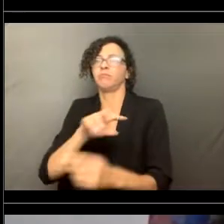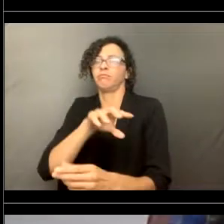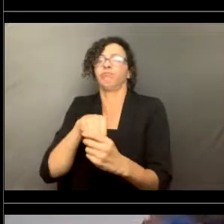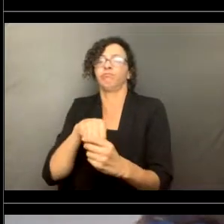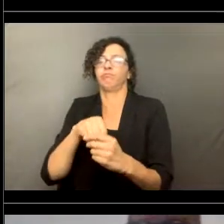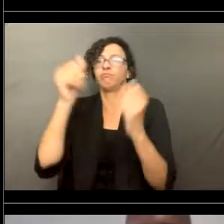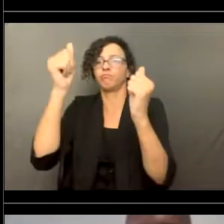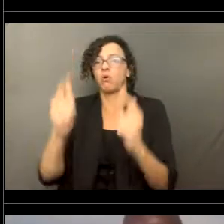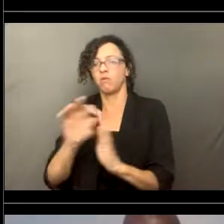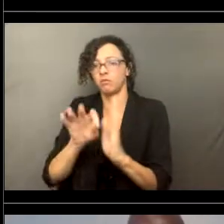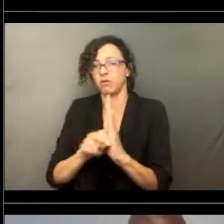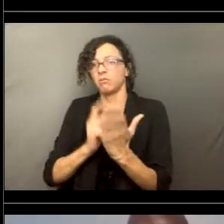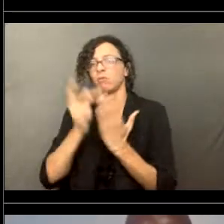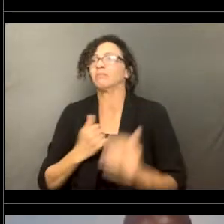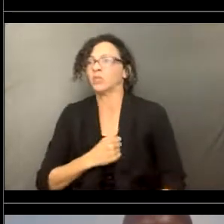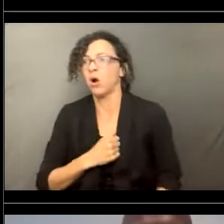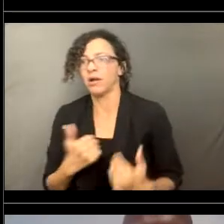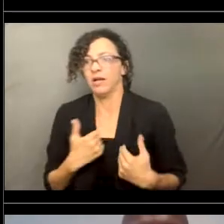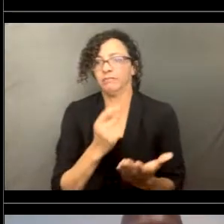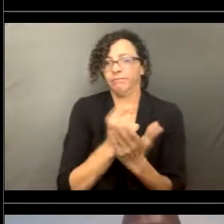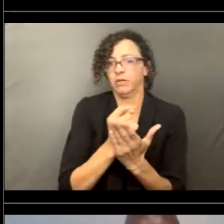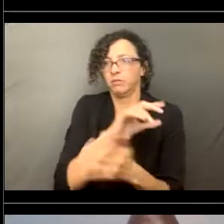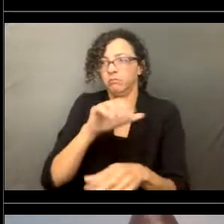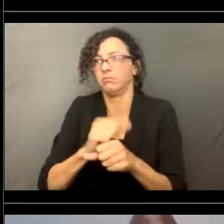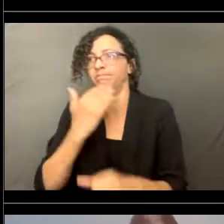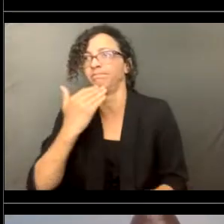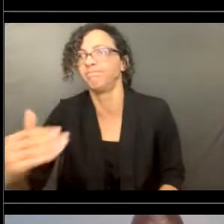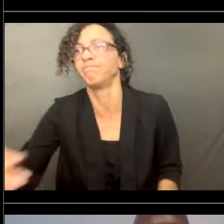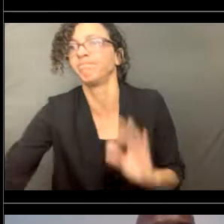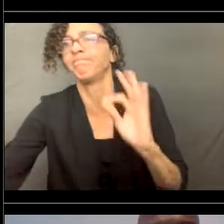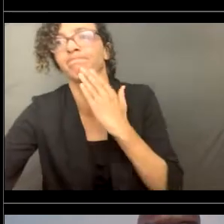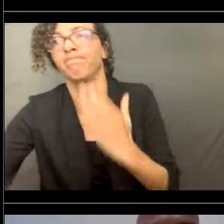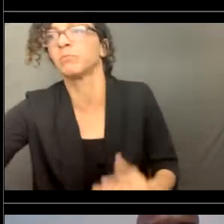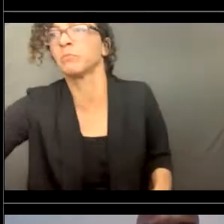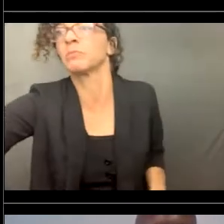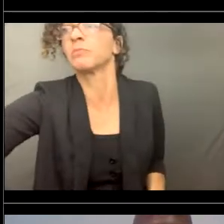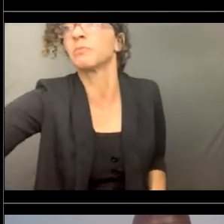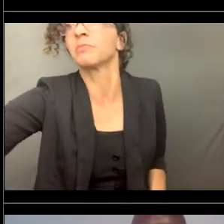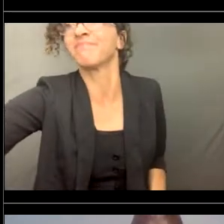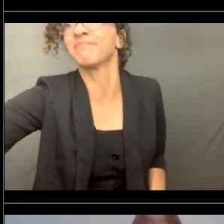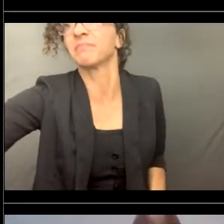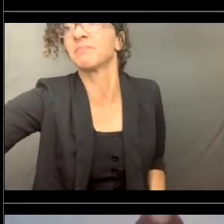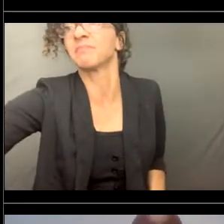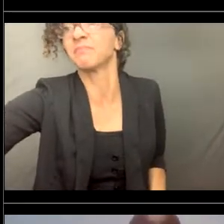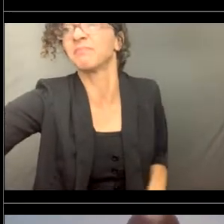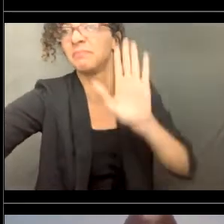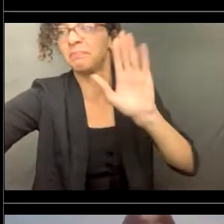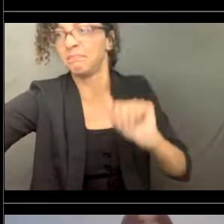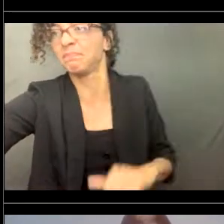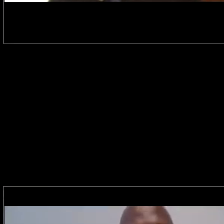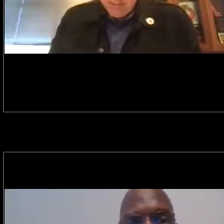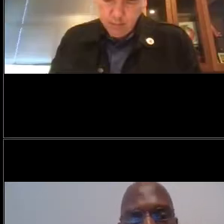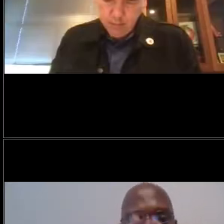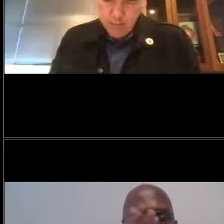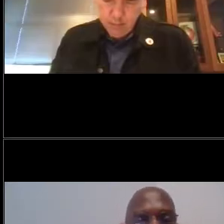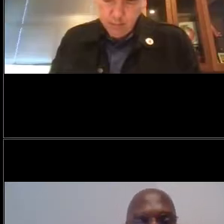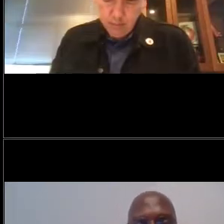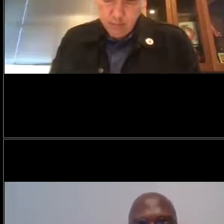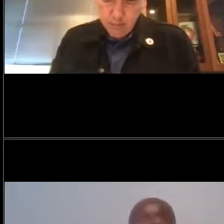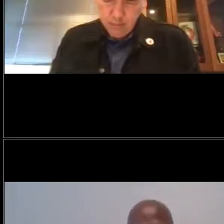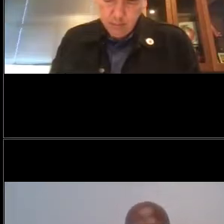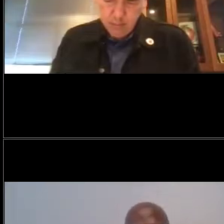of the formula program. So it's looking at certain types. So it looks at the benefits